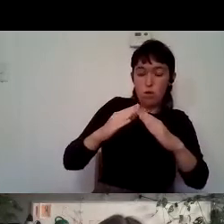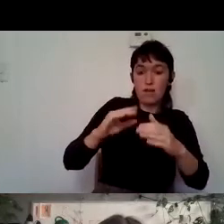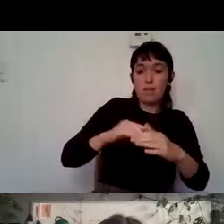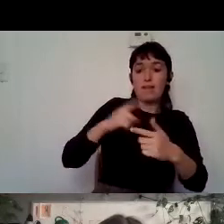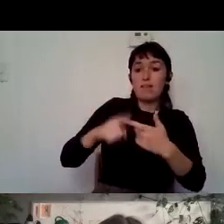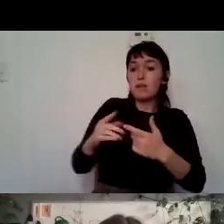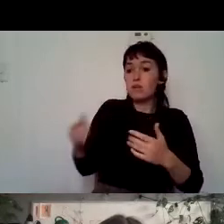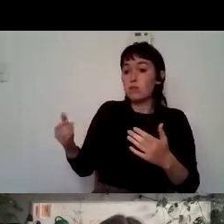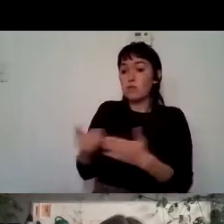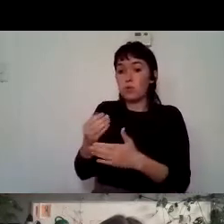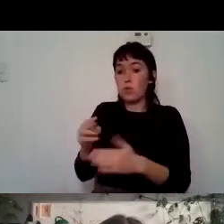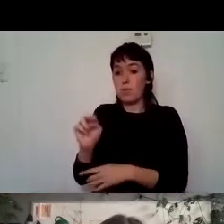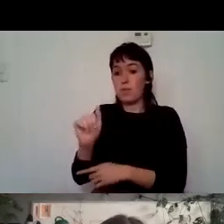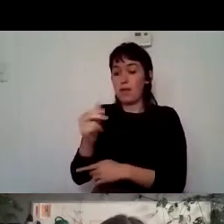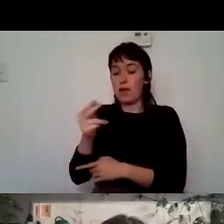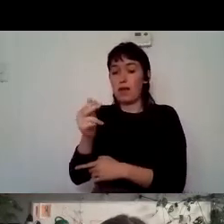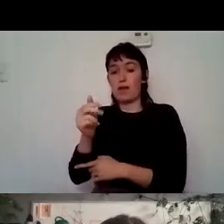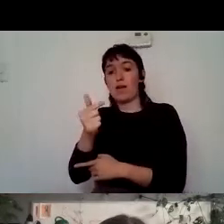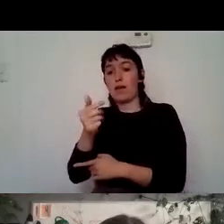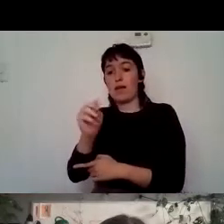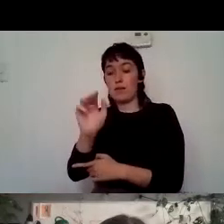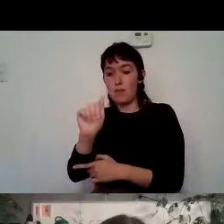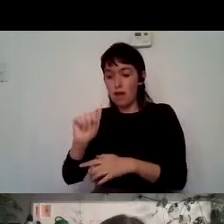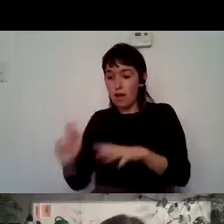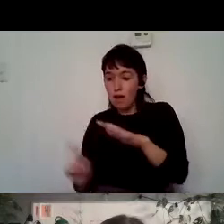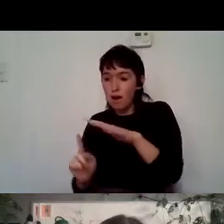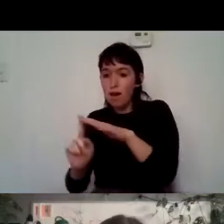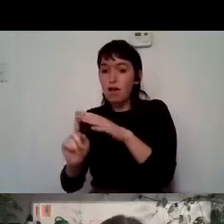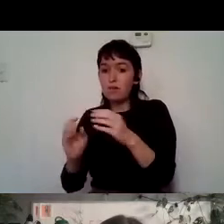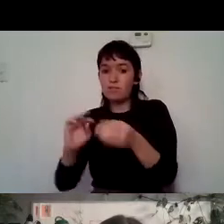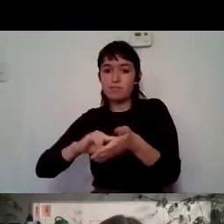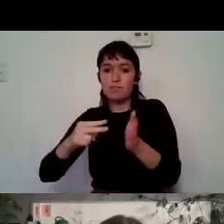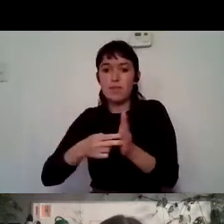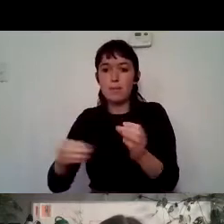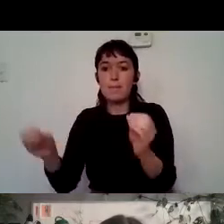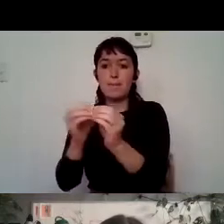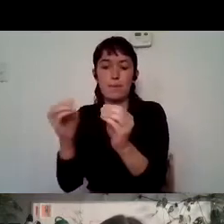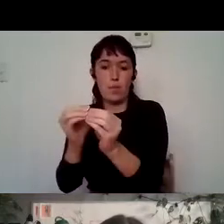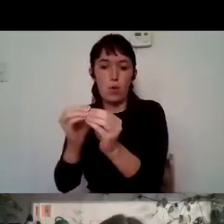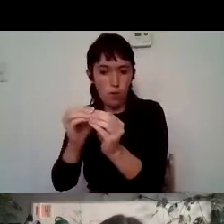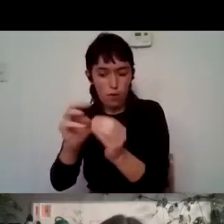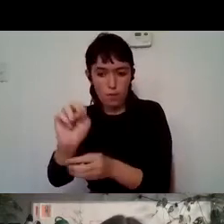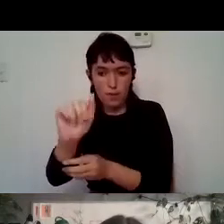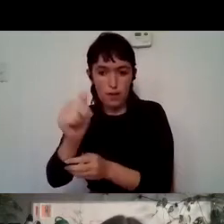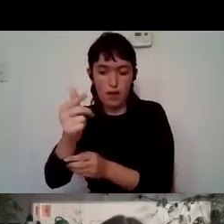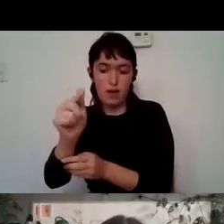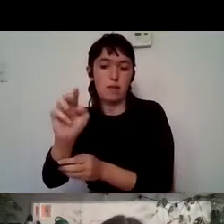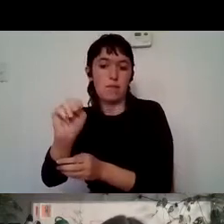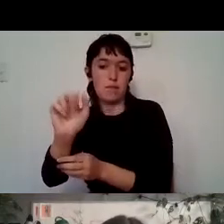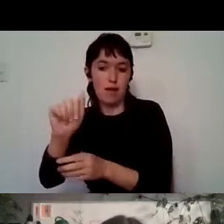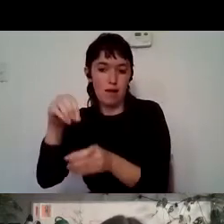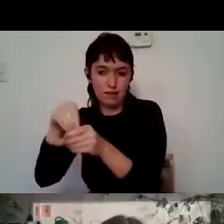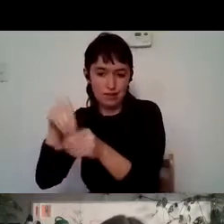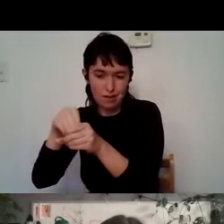to measure an increase in gravity. So we can know if there's more mass, so more material to cause a volcanic eruption in the future,